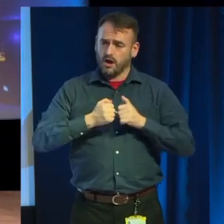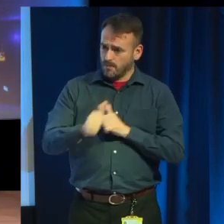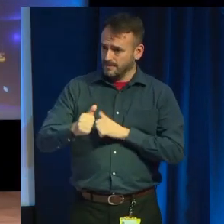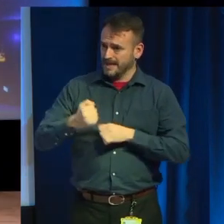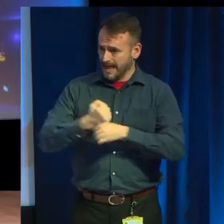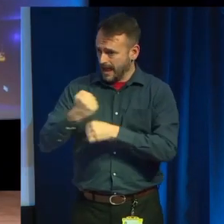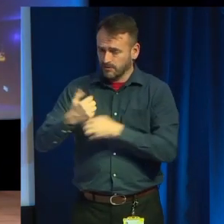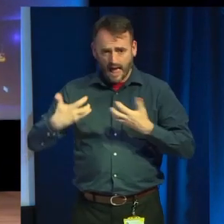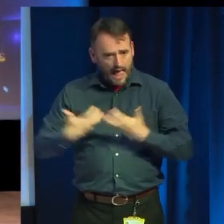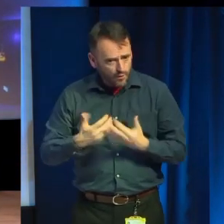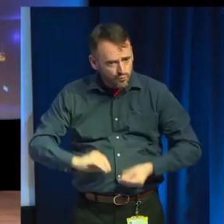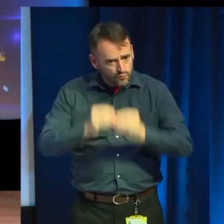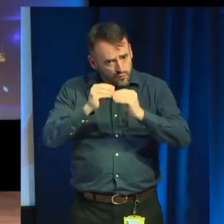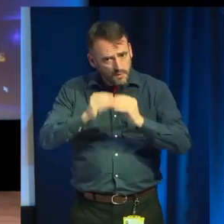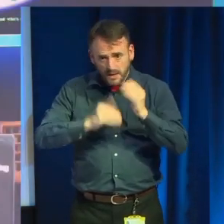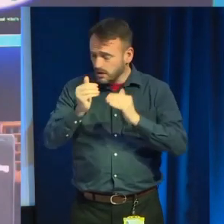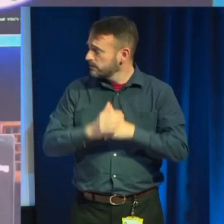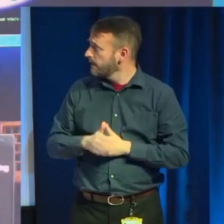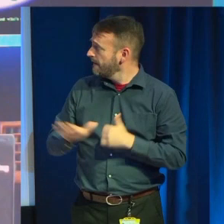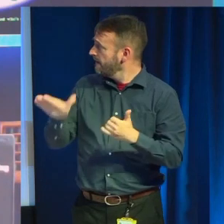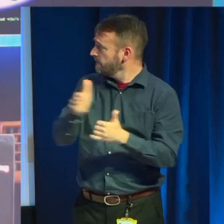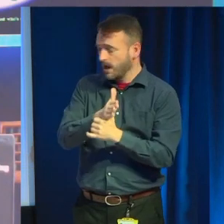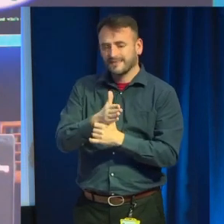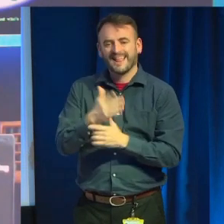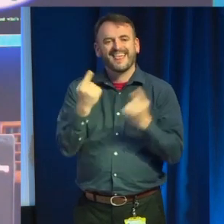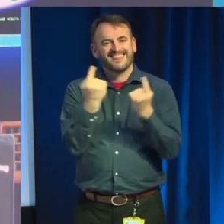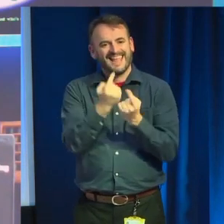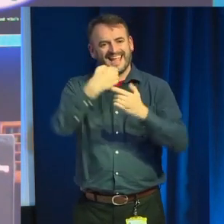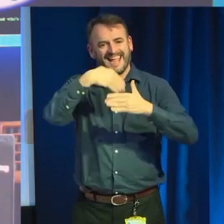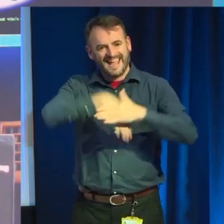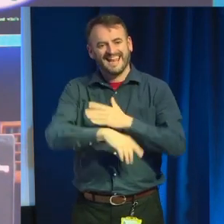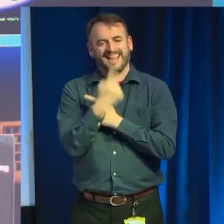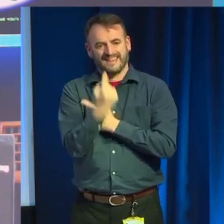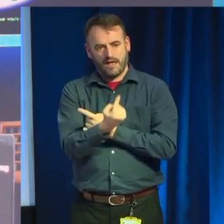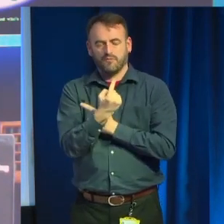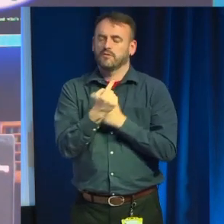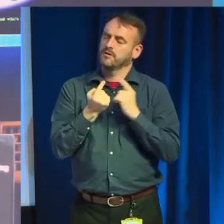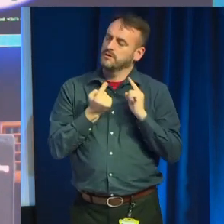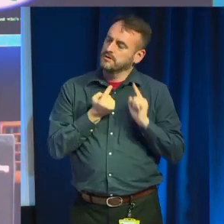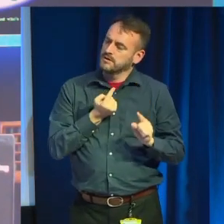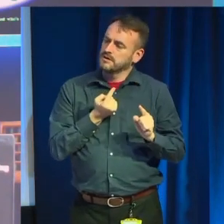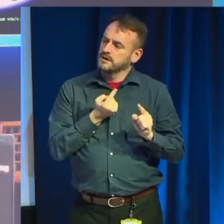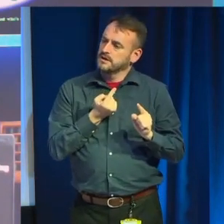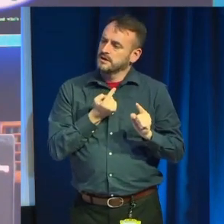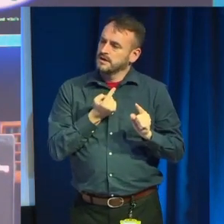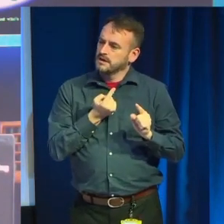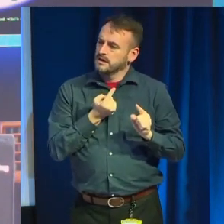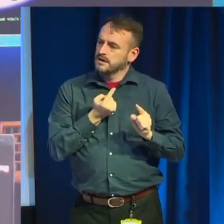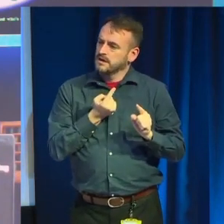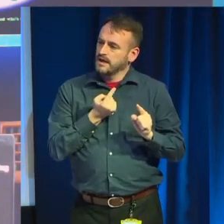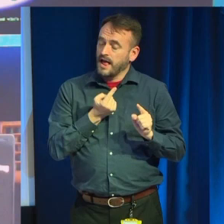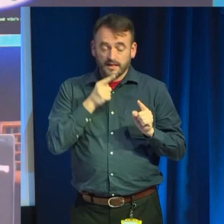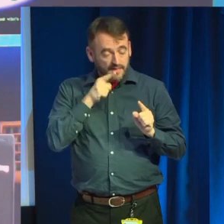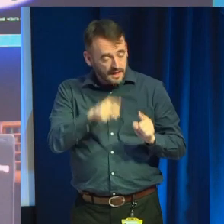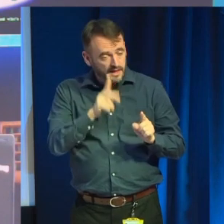First game is Thing in Itself. Thing in Itself is an experience about struggles to understand another human being based on